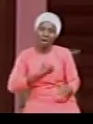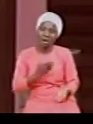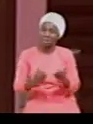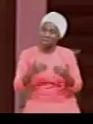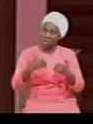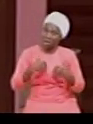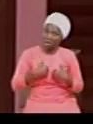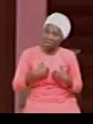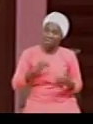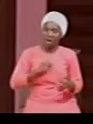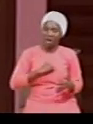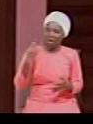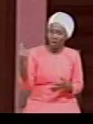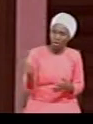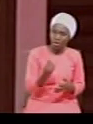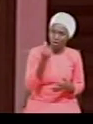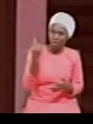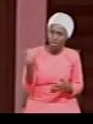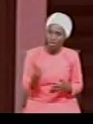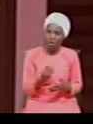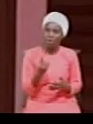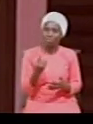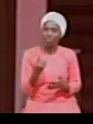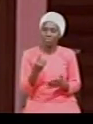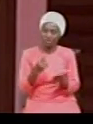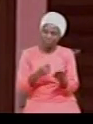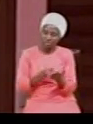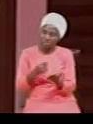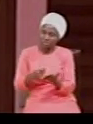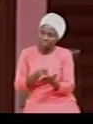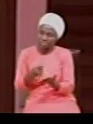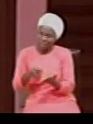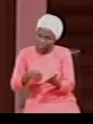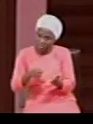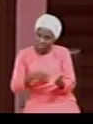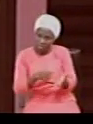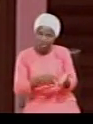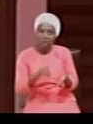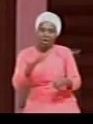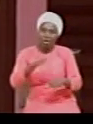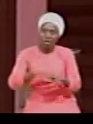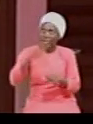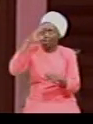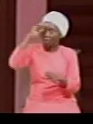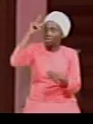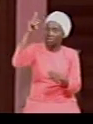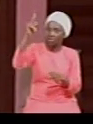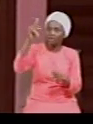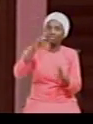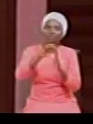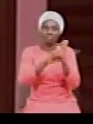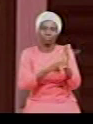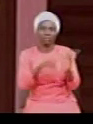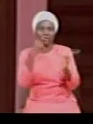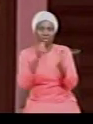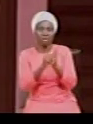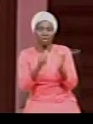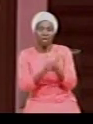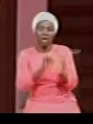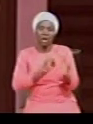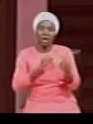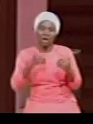I always check up on his commandment. And he says, I have esteemed